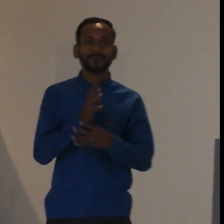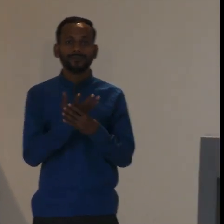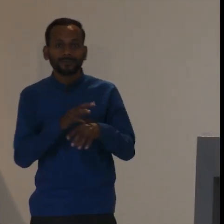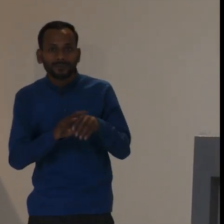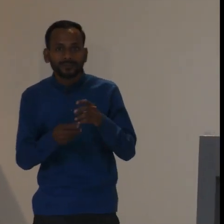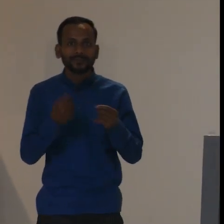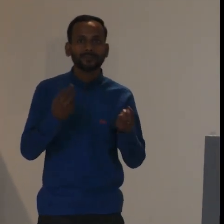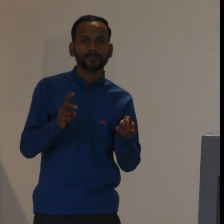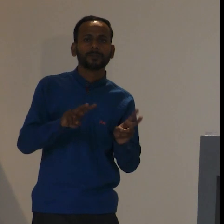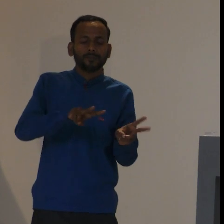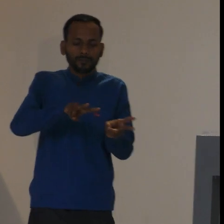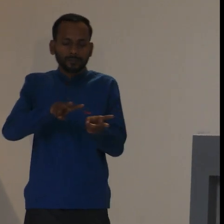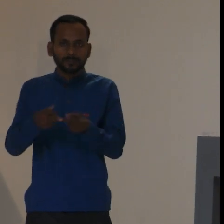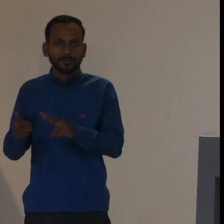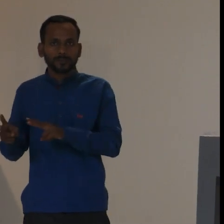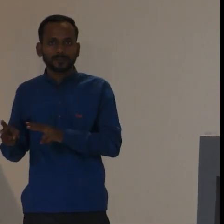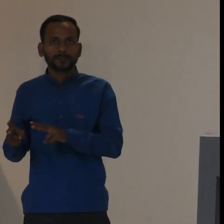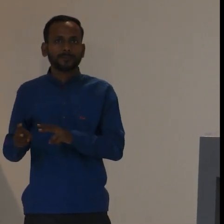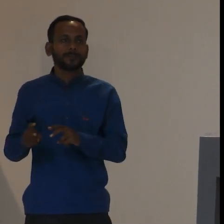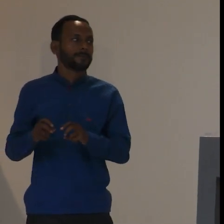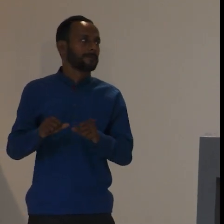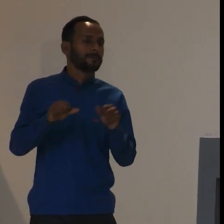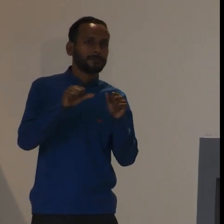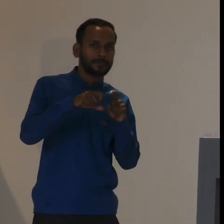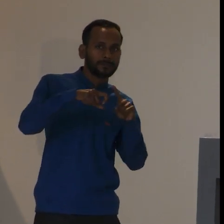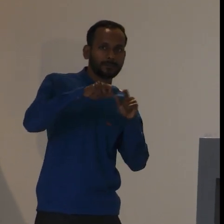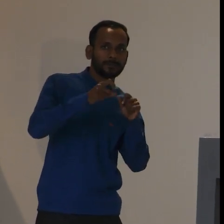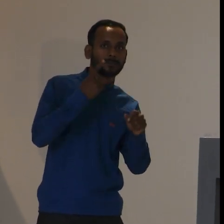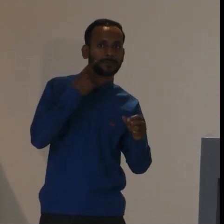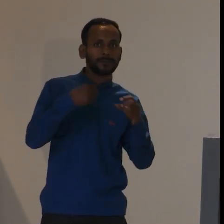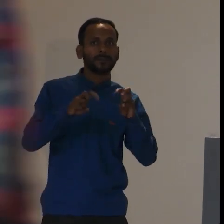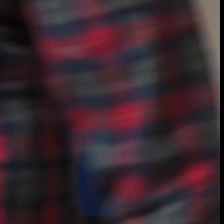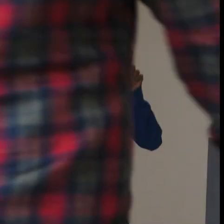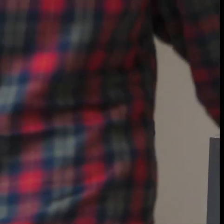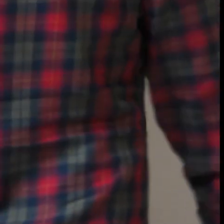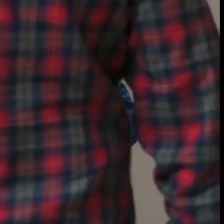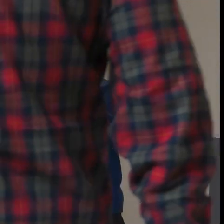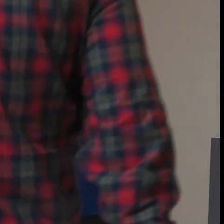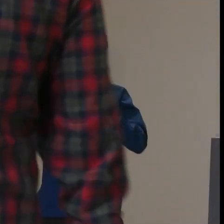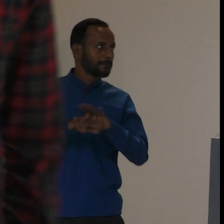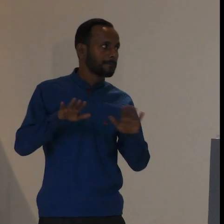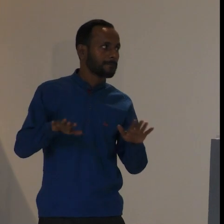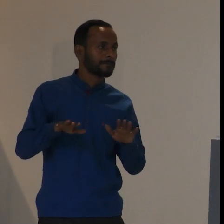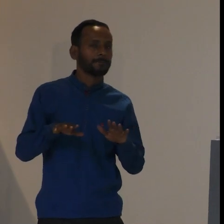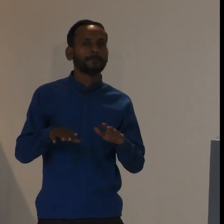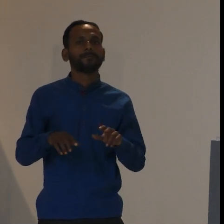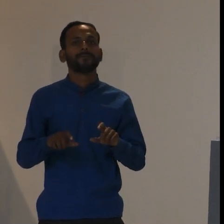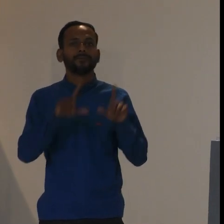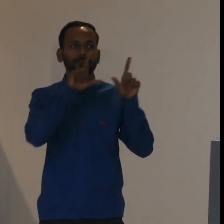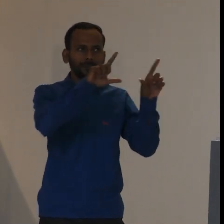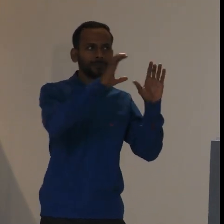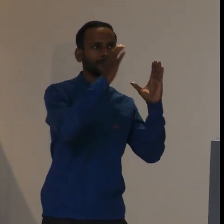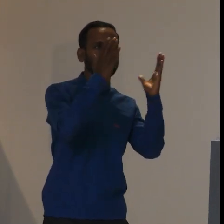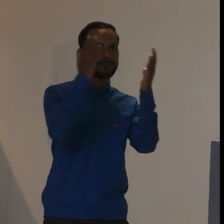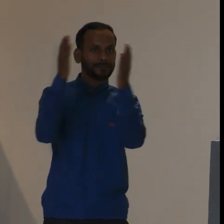is research using the various archives available at the museum, and then through that develop the podcast, a bunch of exhibition